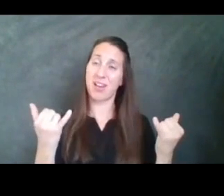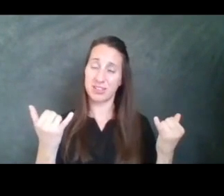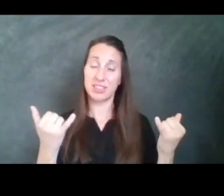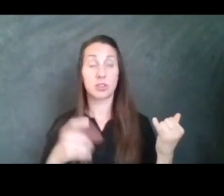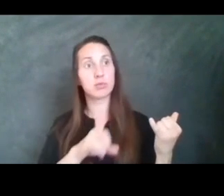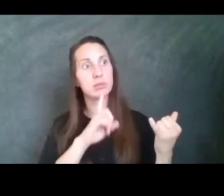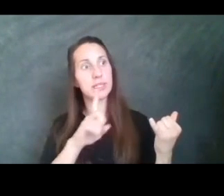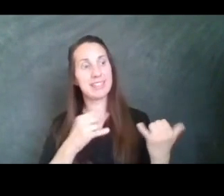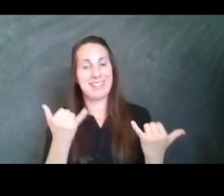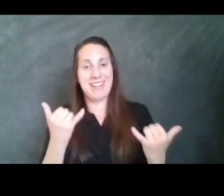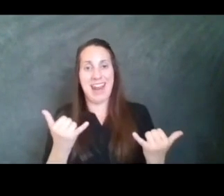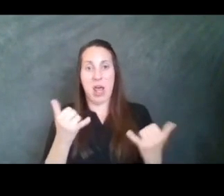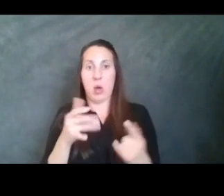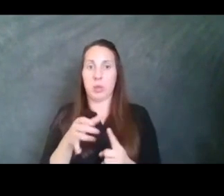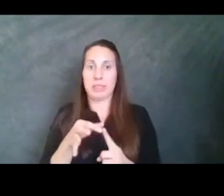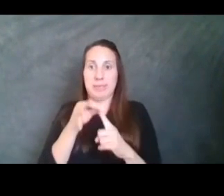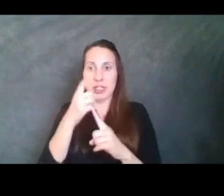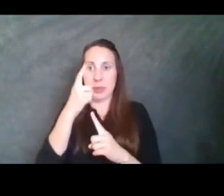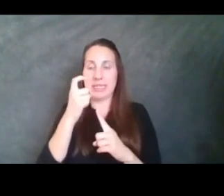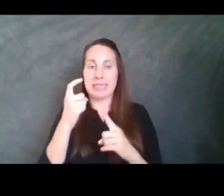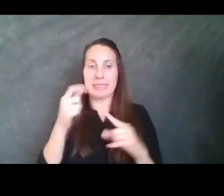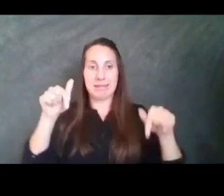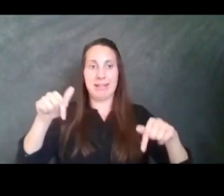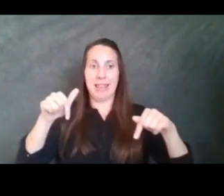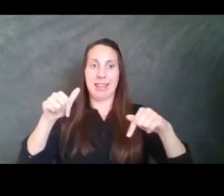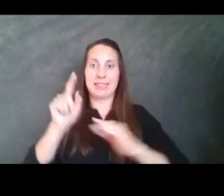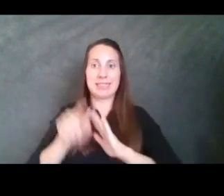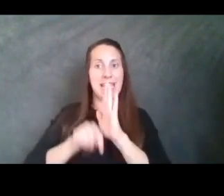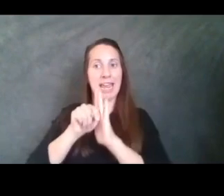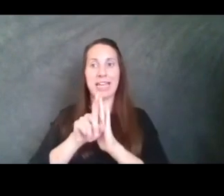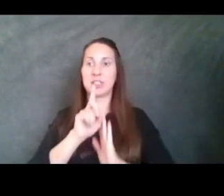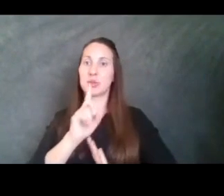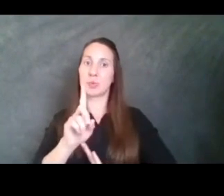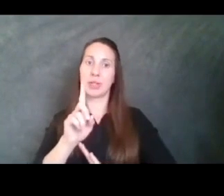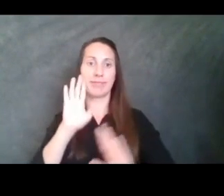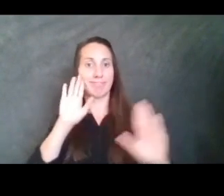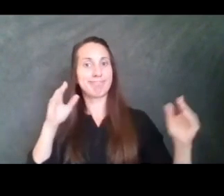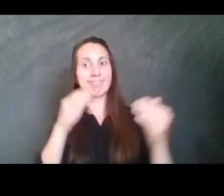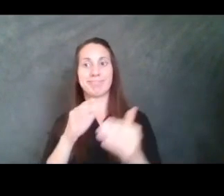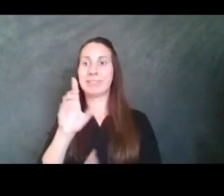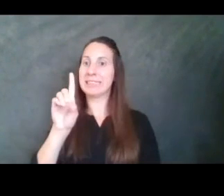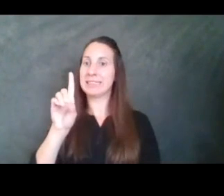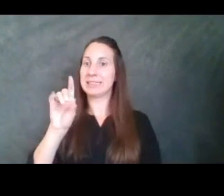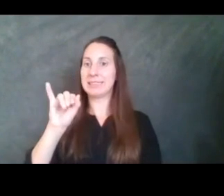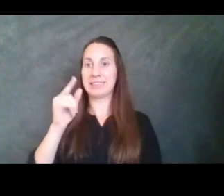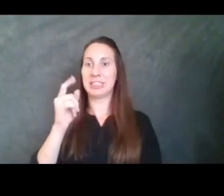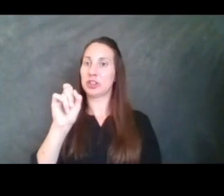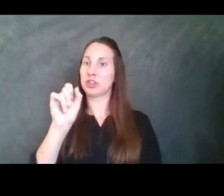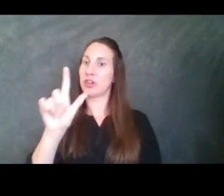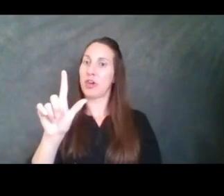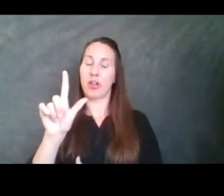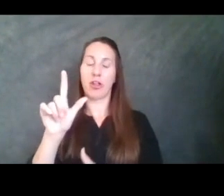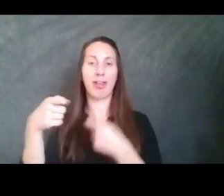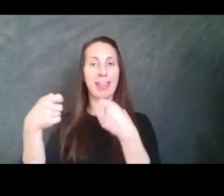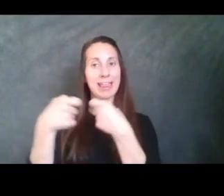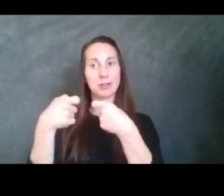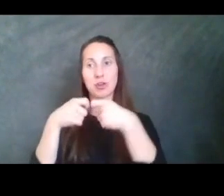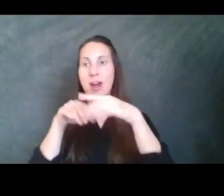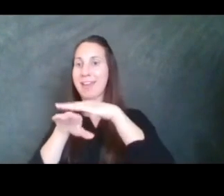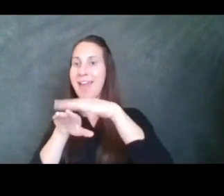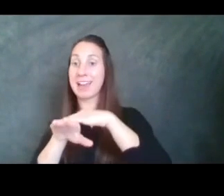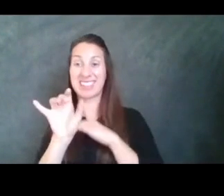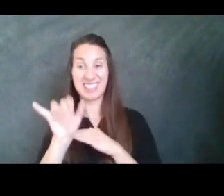the digital age, because electronic access provides a